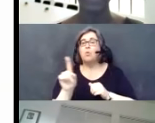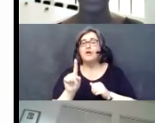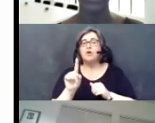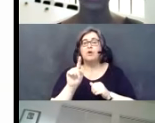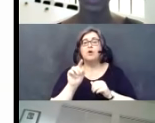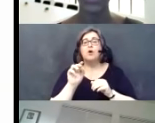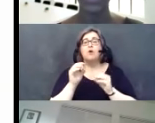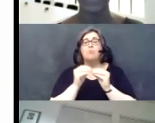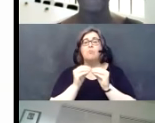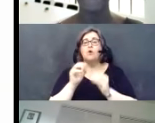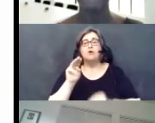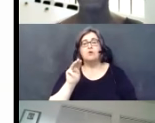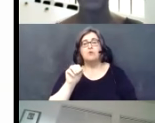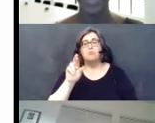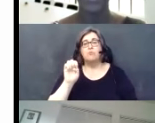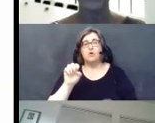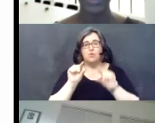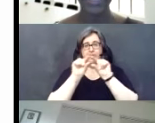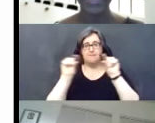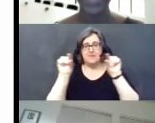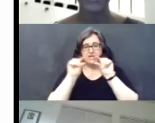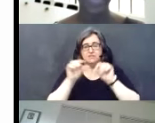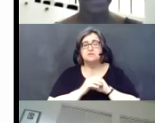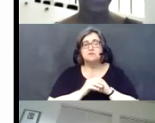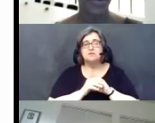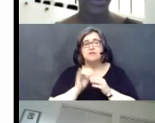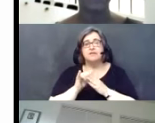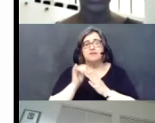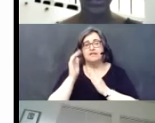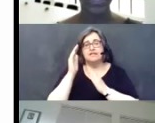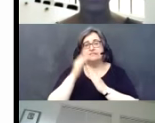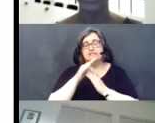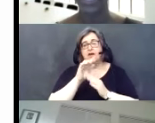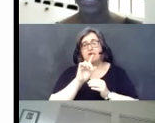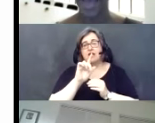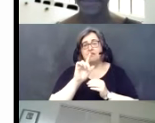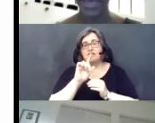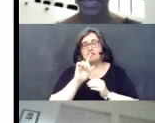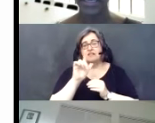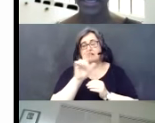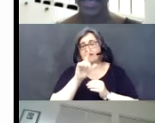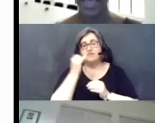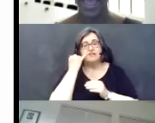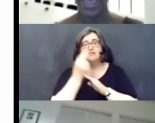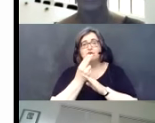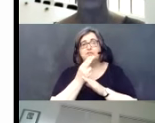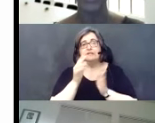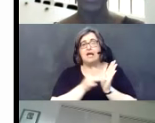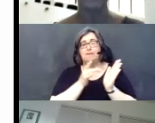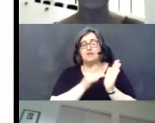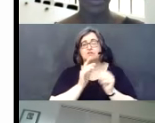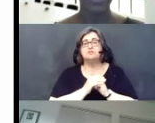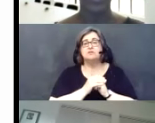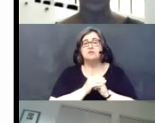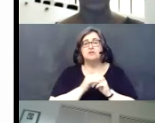located on the meeting controls. That is at the top left corner of the screen if you're using an iPad, and located